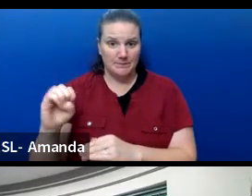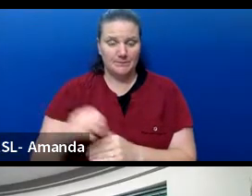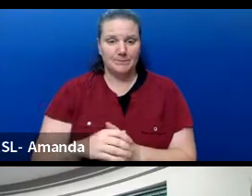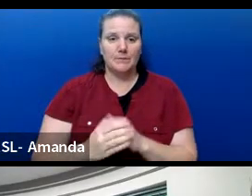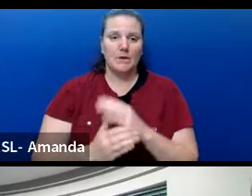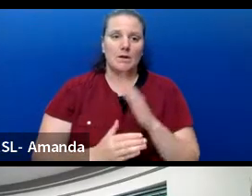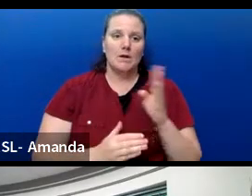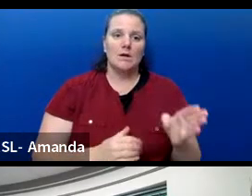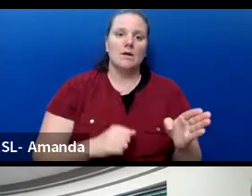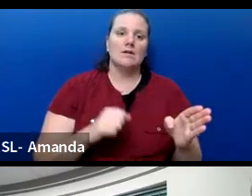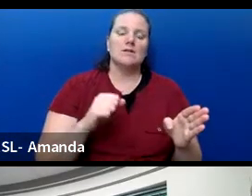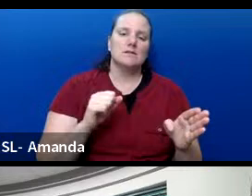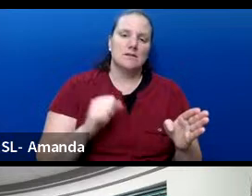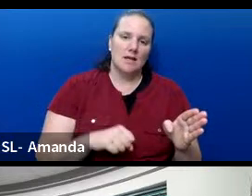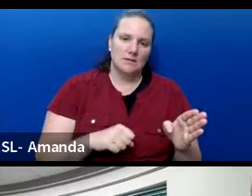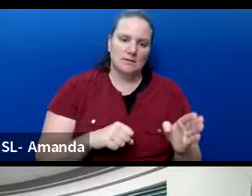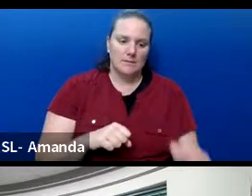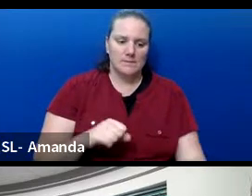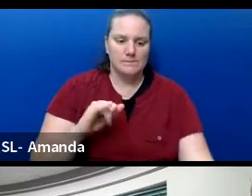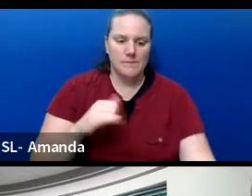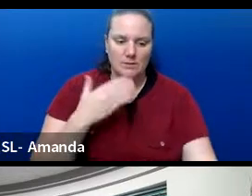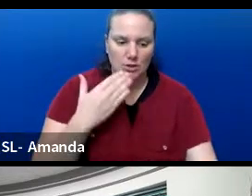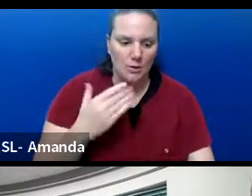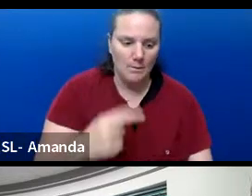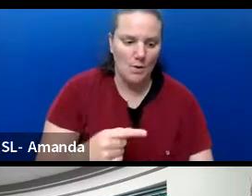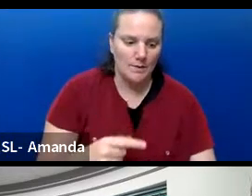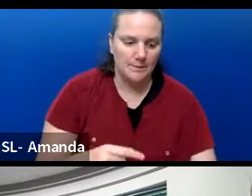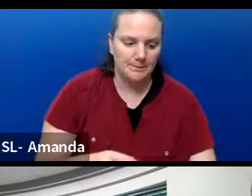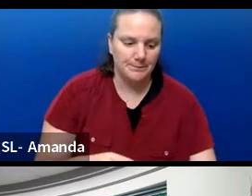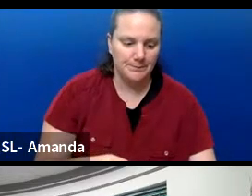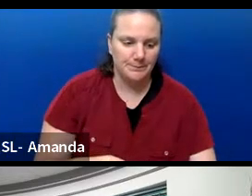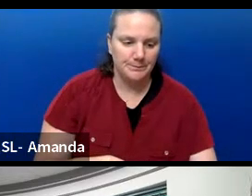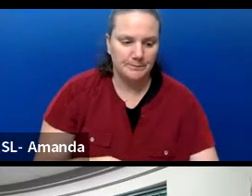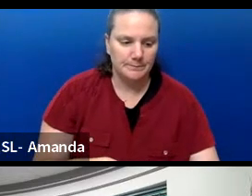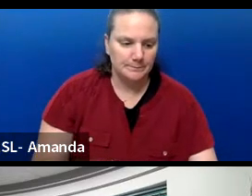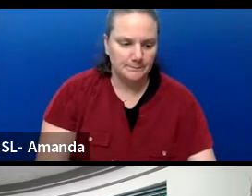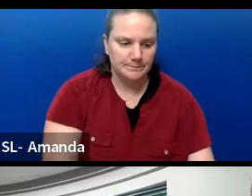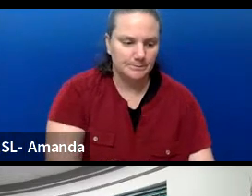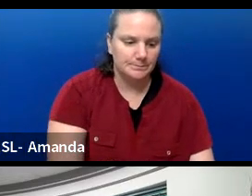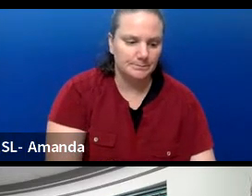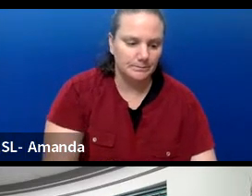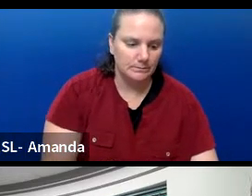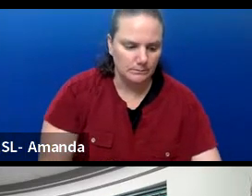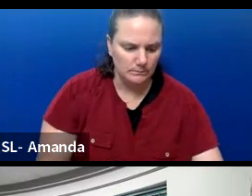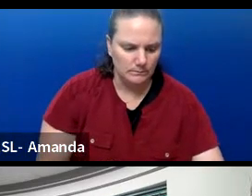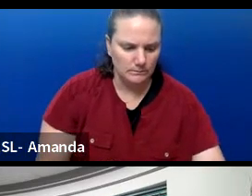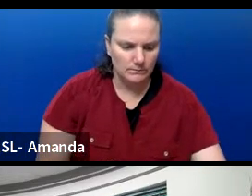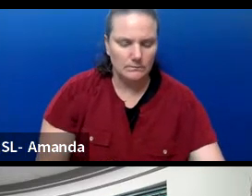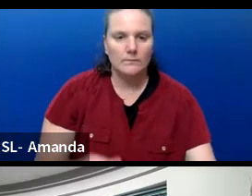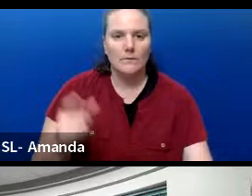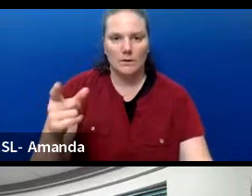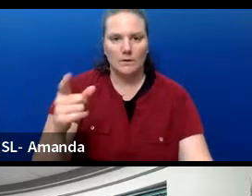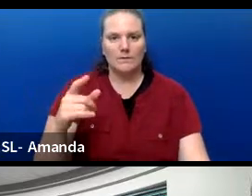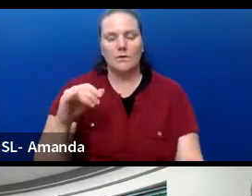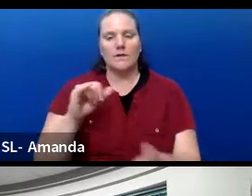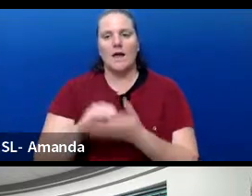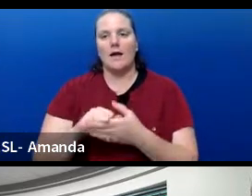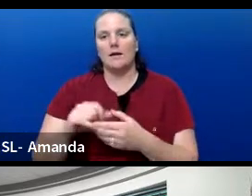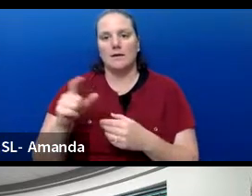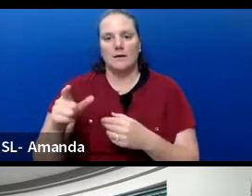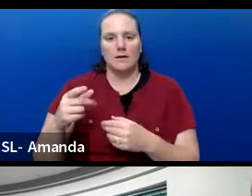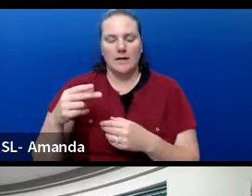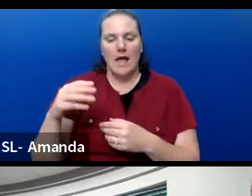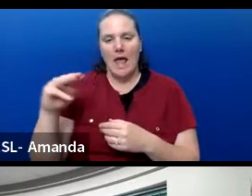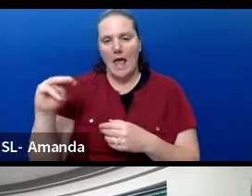Yes, and so that's a good point. To your point, a lot of firms may not be DBE certified. They may be M or